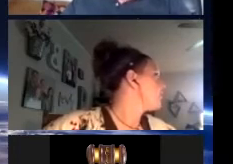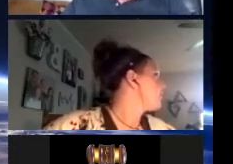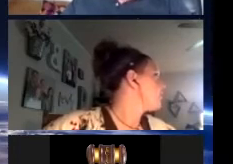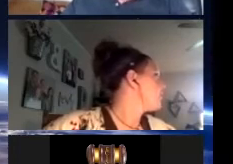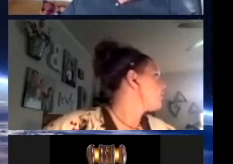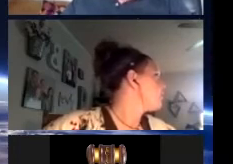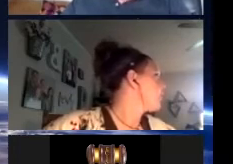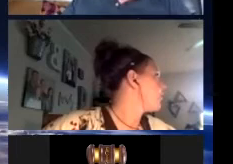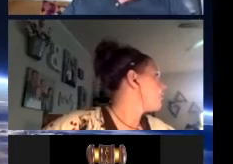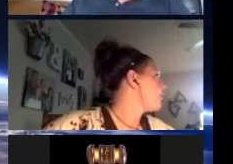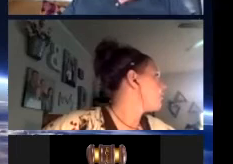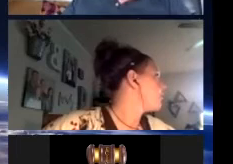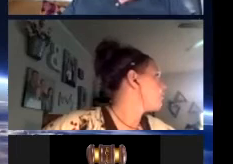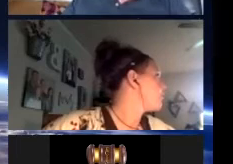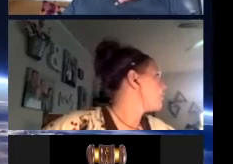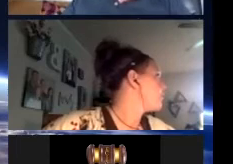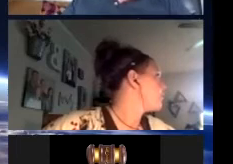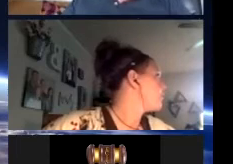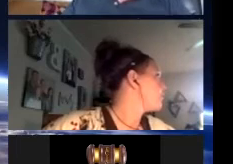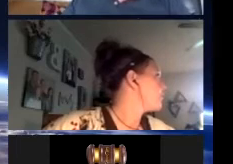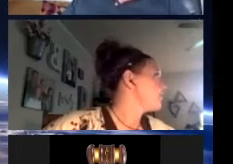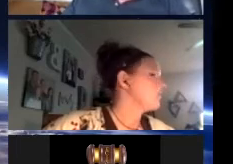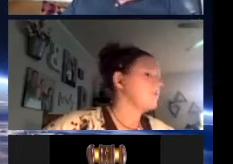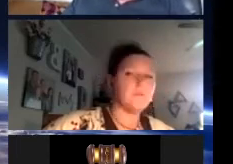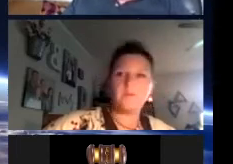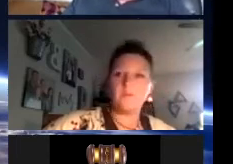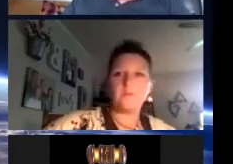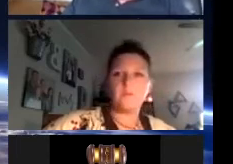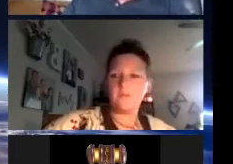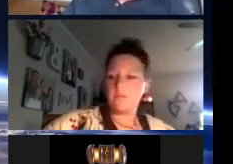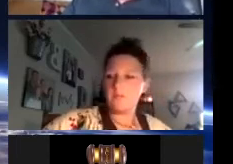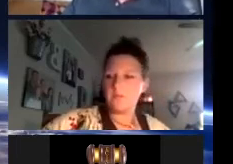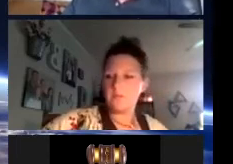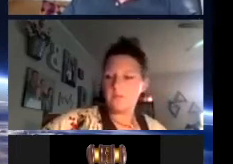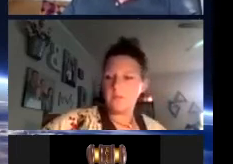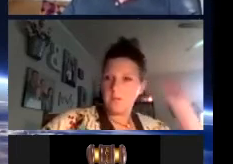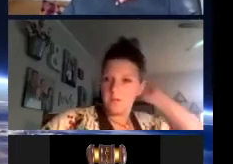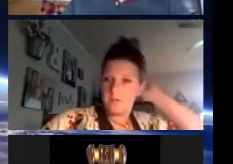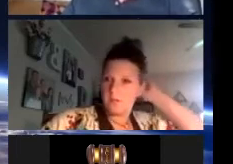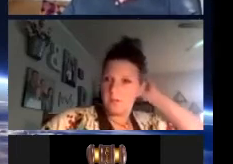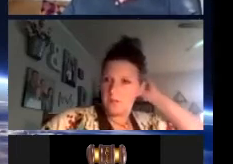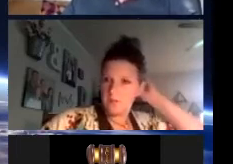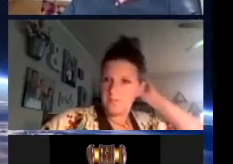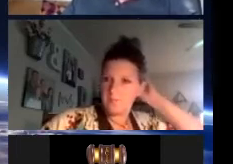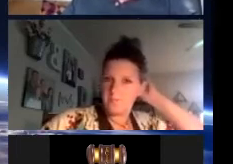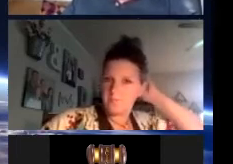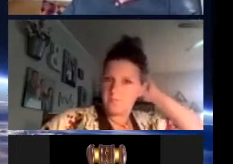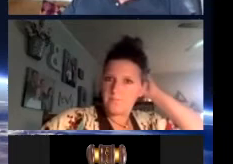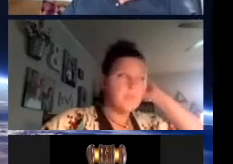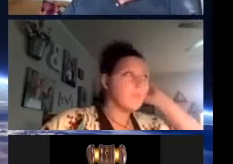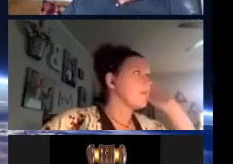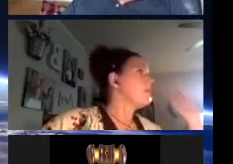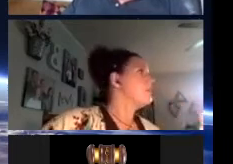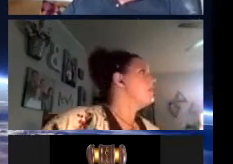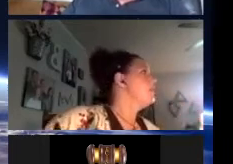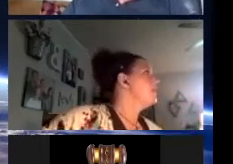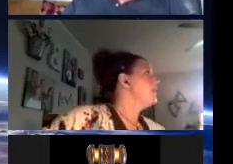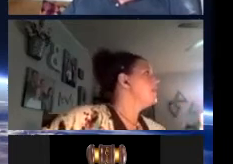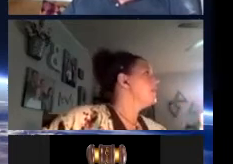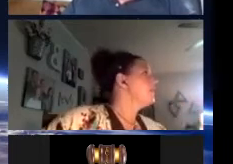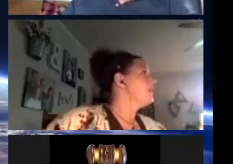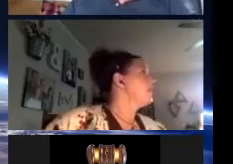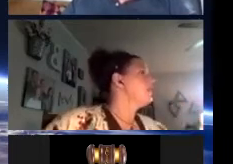God created has a purpose and a place and a function built in. That is very